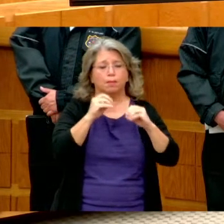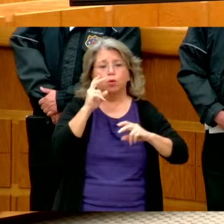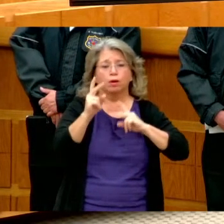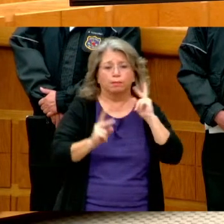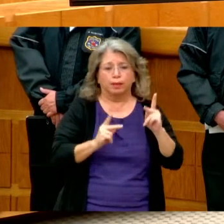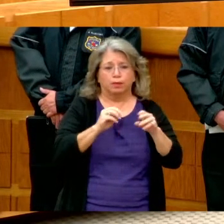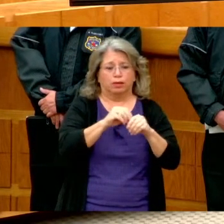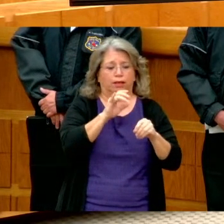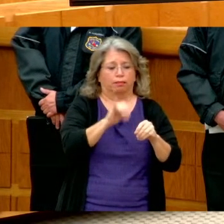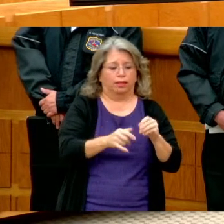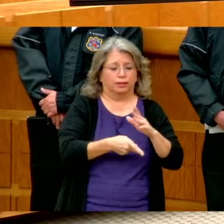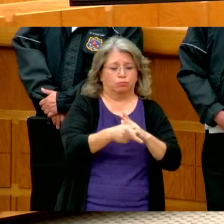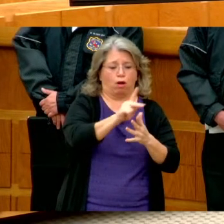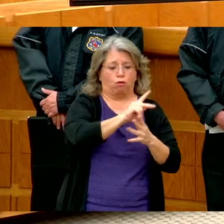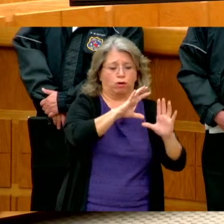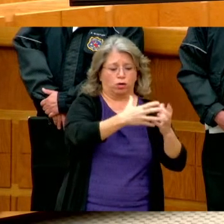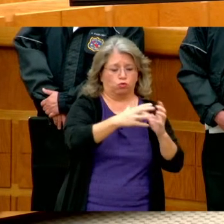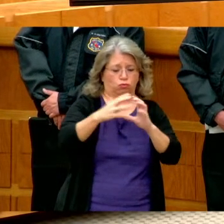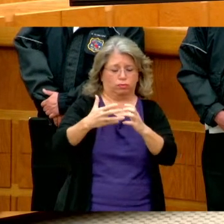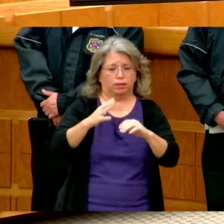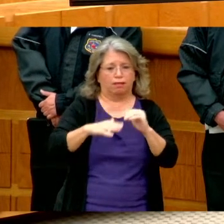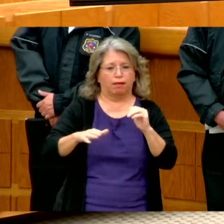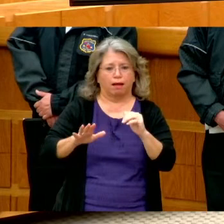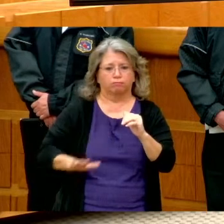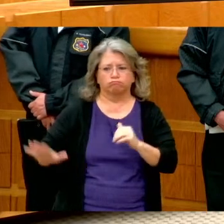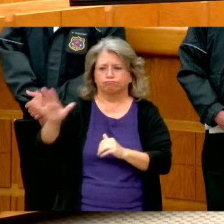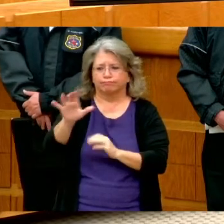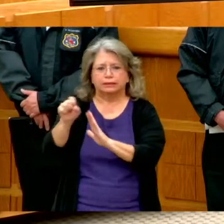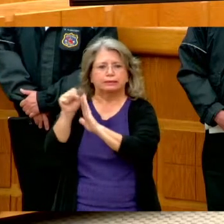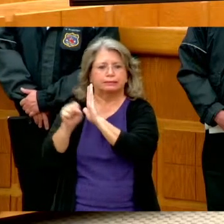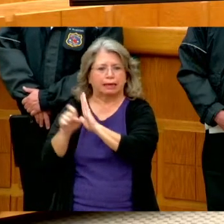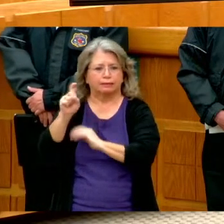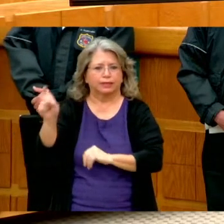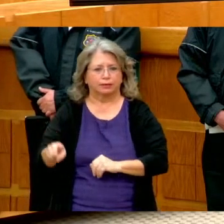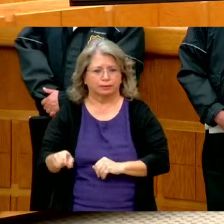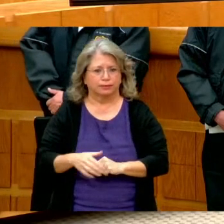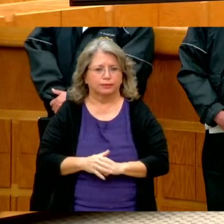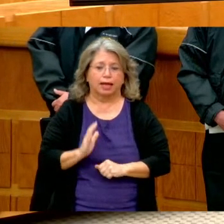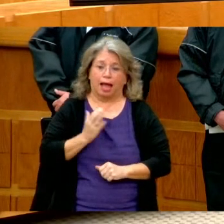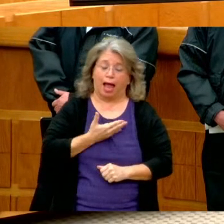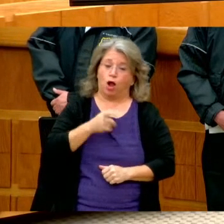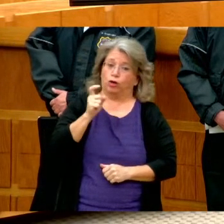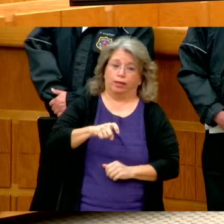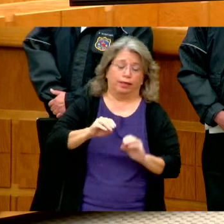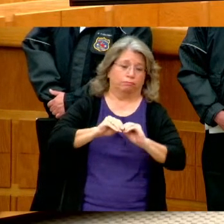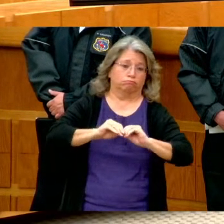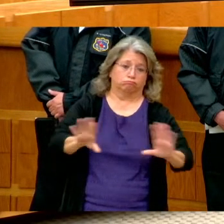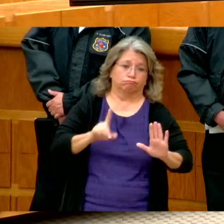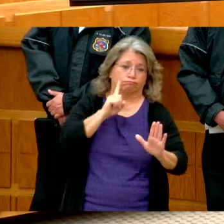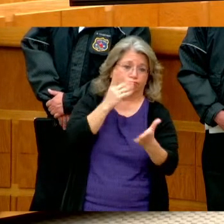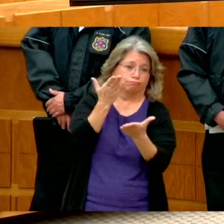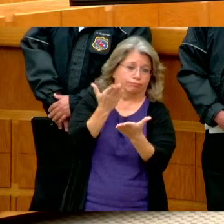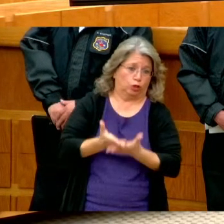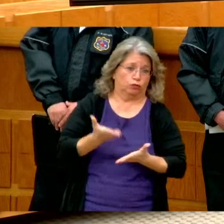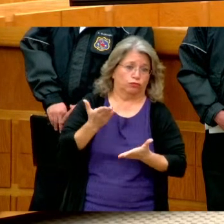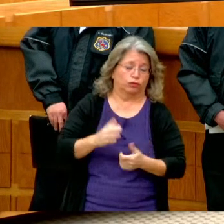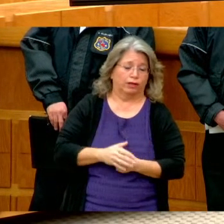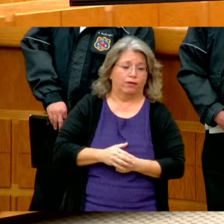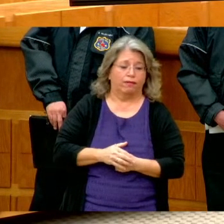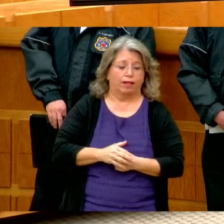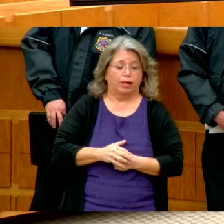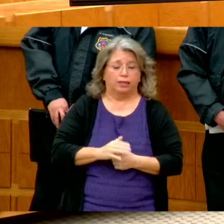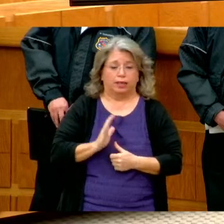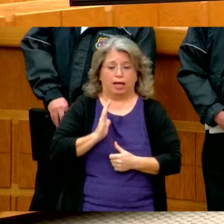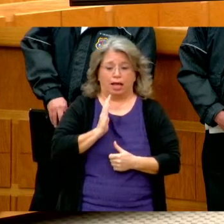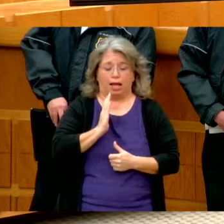of the state. Our need is clear. Today's good news is partly based on need, only partly. Why do I